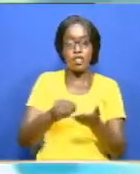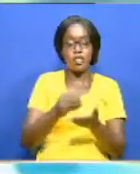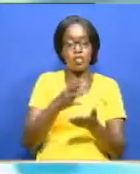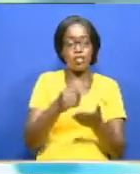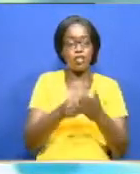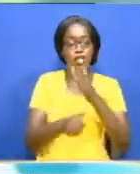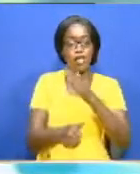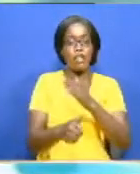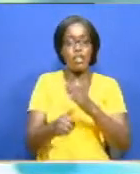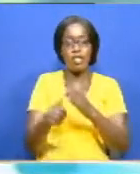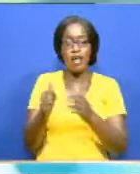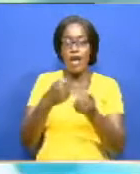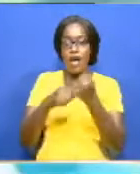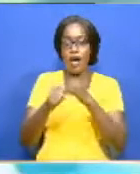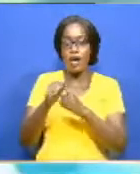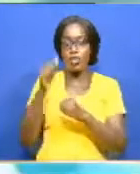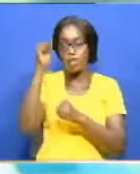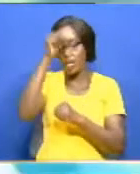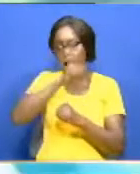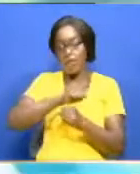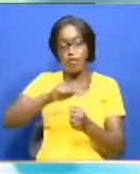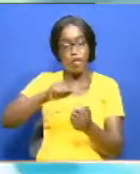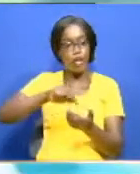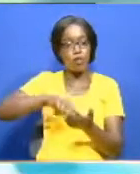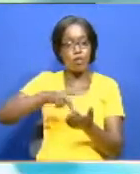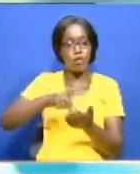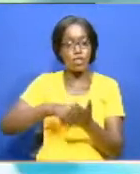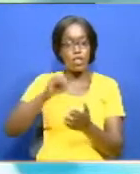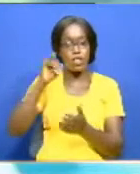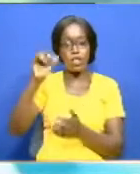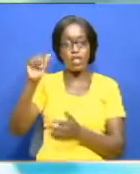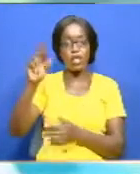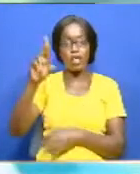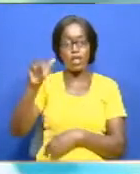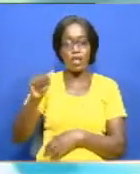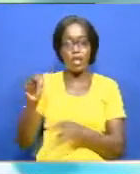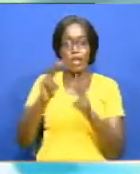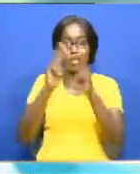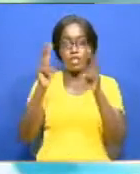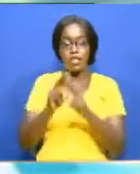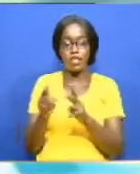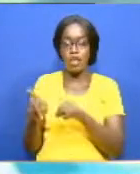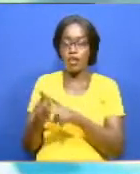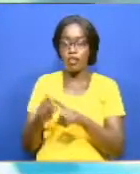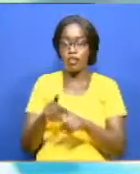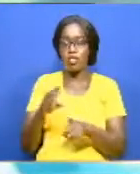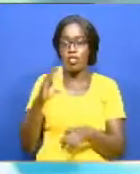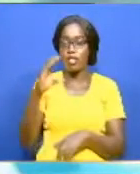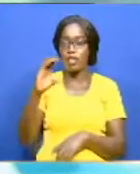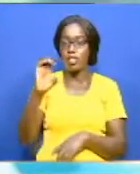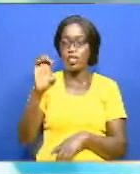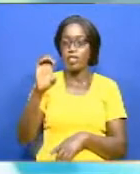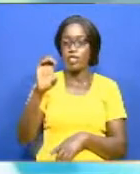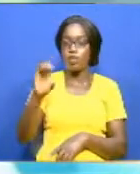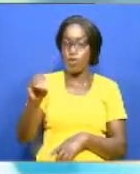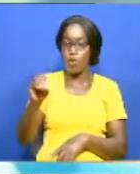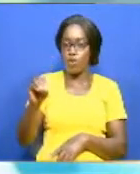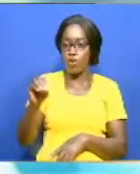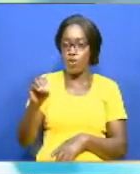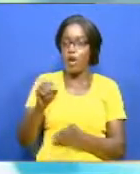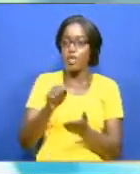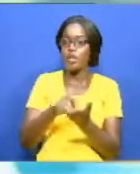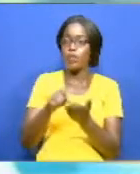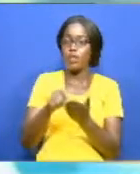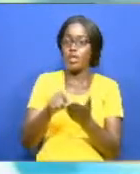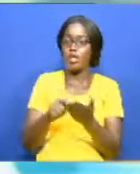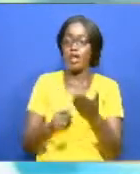Action Africa Initiative by Yara International. According to the regional chief, Vitalis Wafula, the farmers will receive planting and